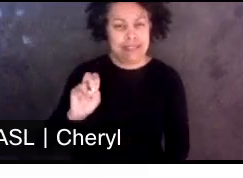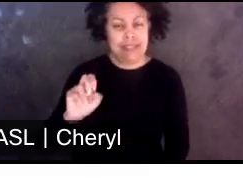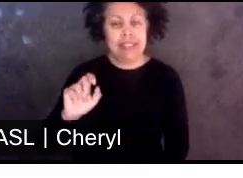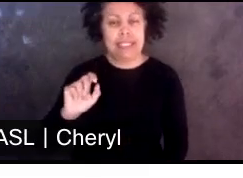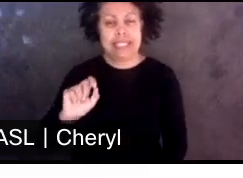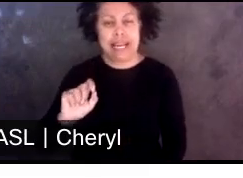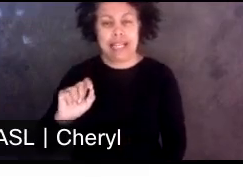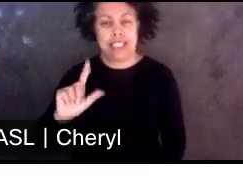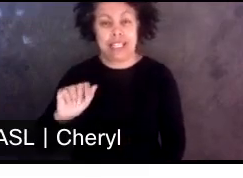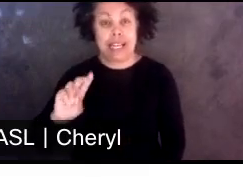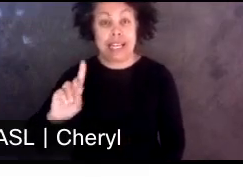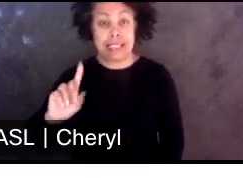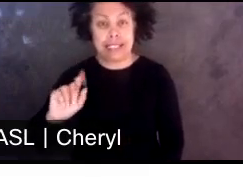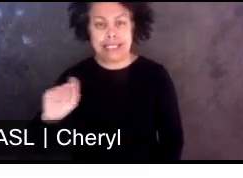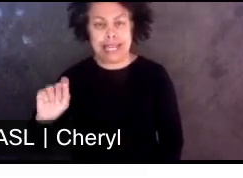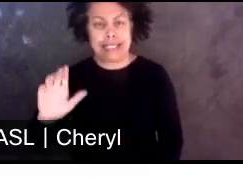native-land.ca.